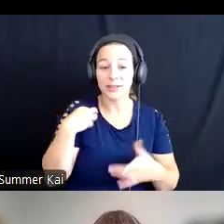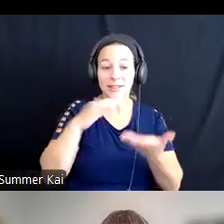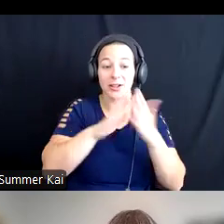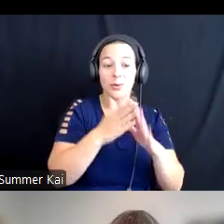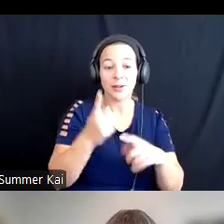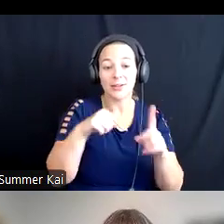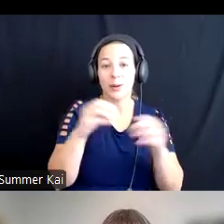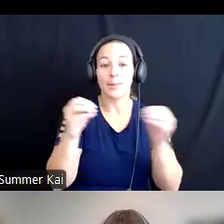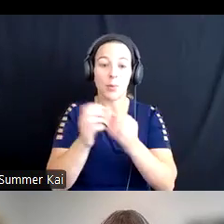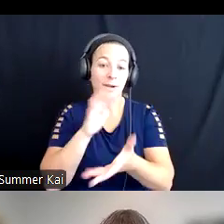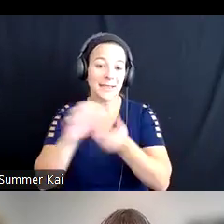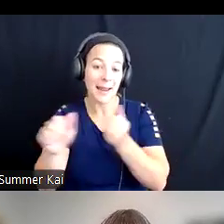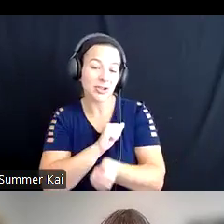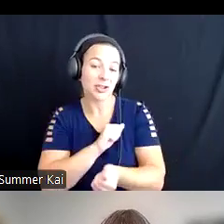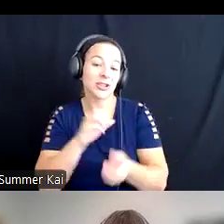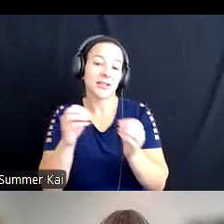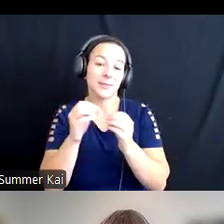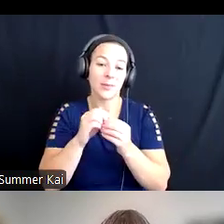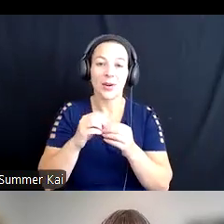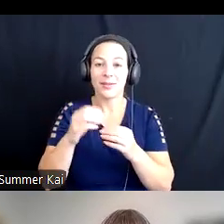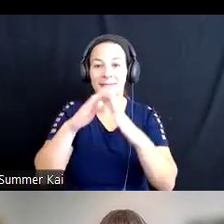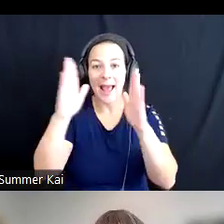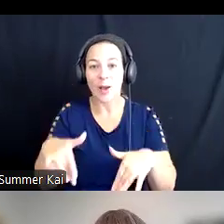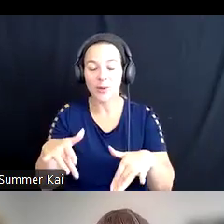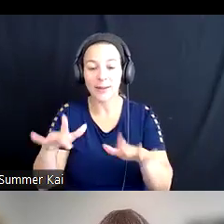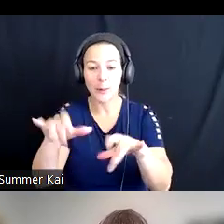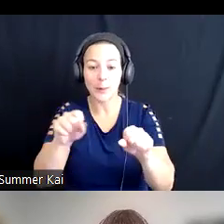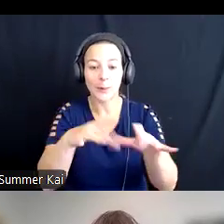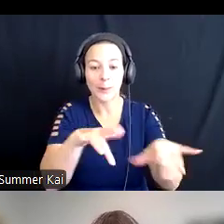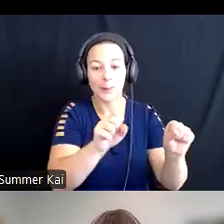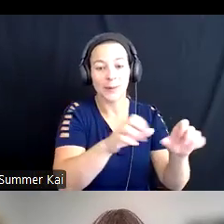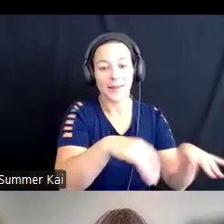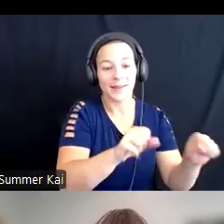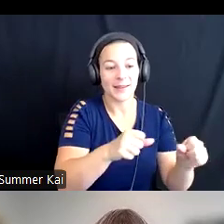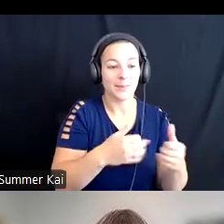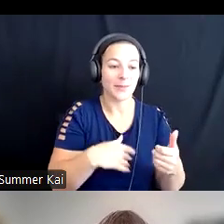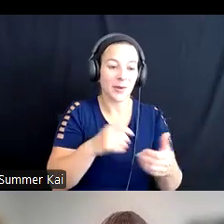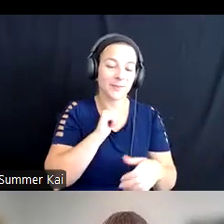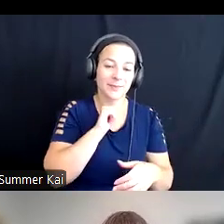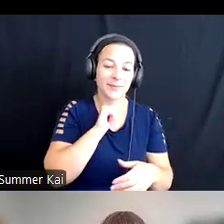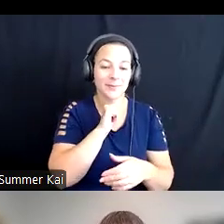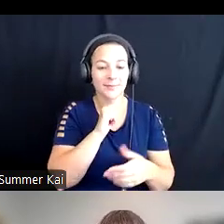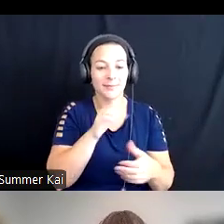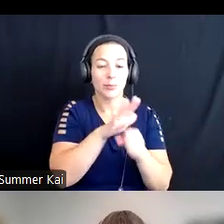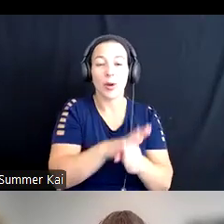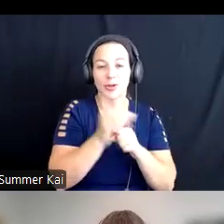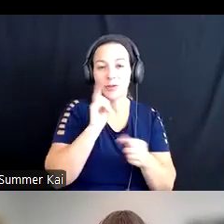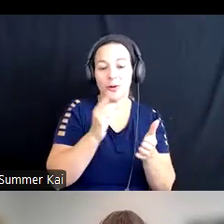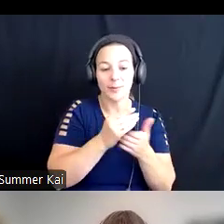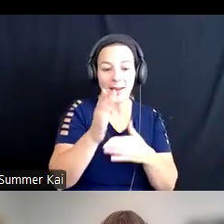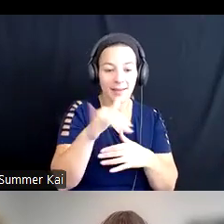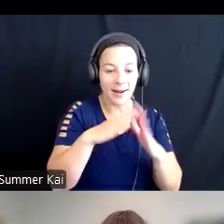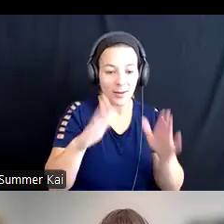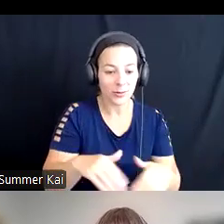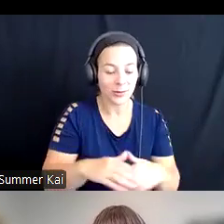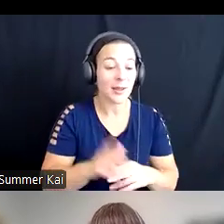more damage, more vacancy, putting a downward pressure on housing values. And of course, this is going to be very regionally different. And already people of